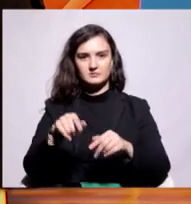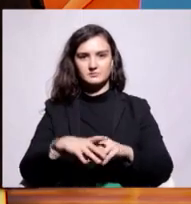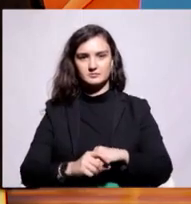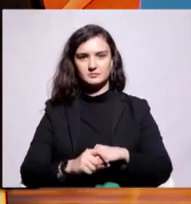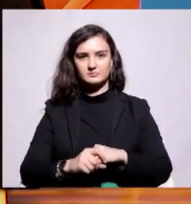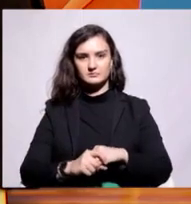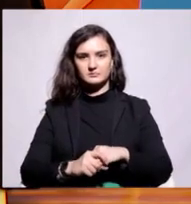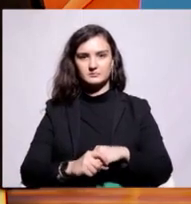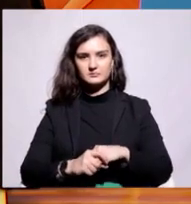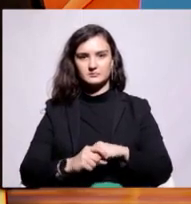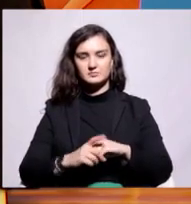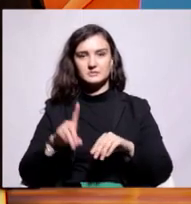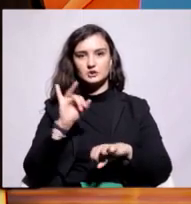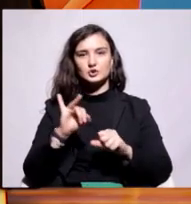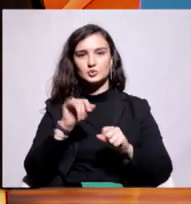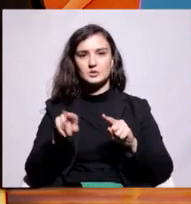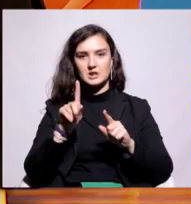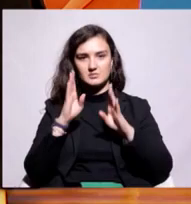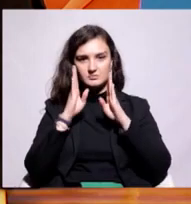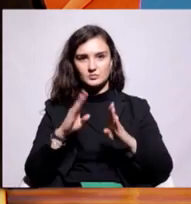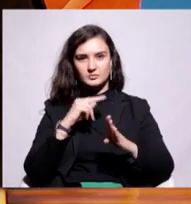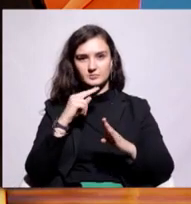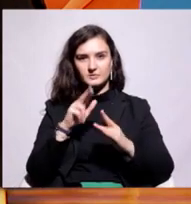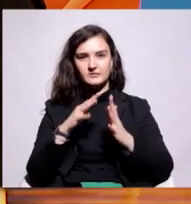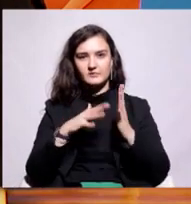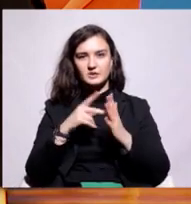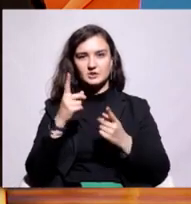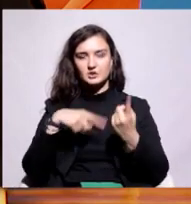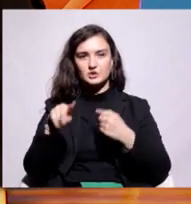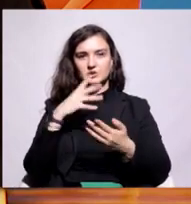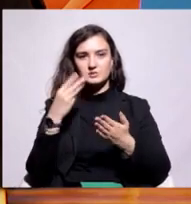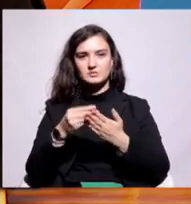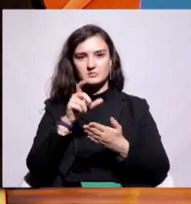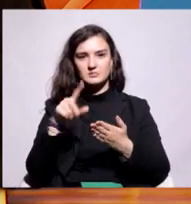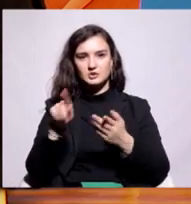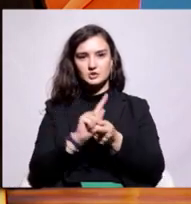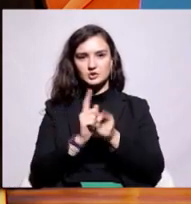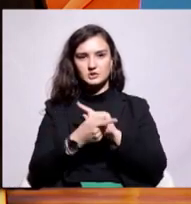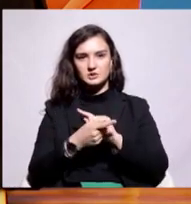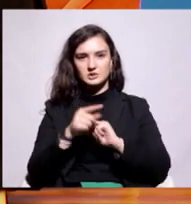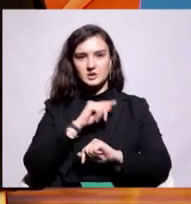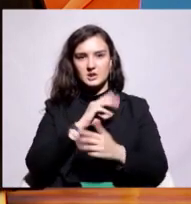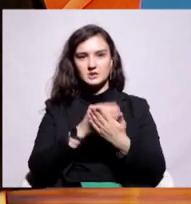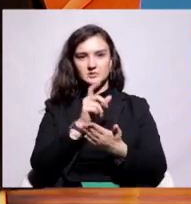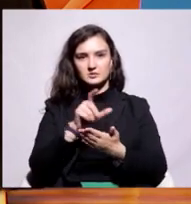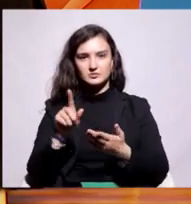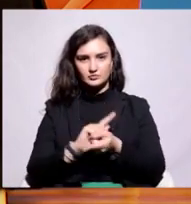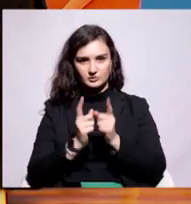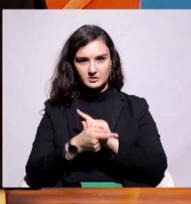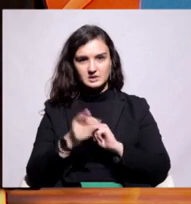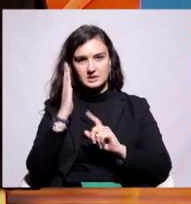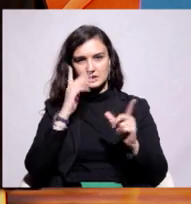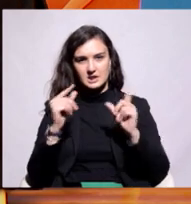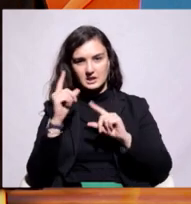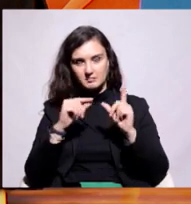And that's basically what the story is focused on. The village itself, the people in the village have changed, their characters have changed. They were